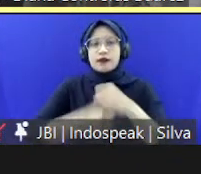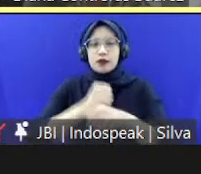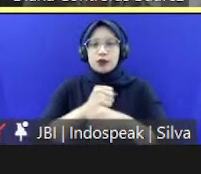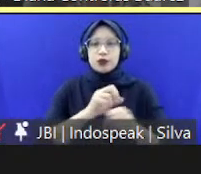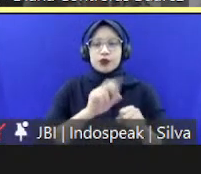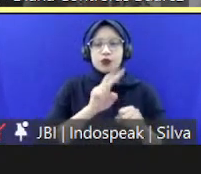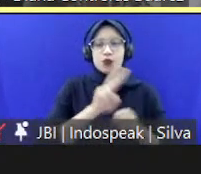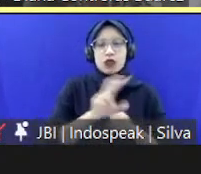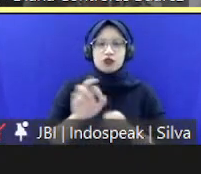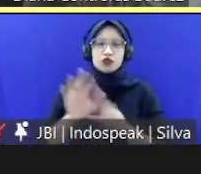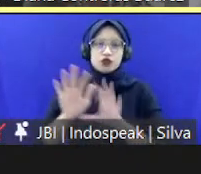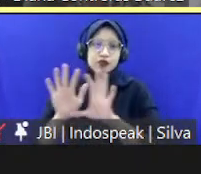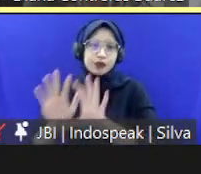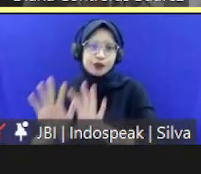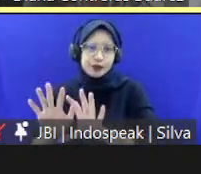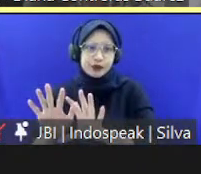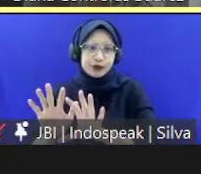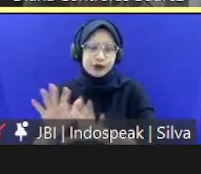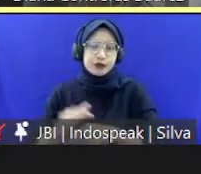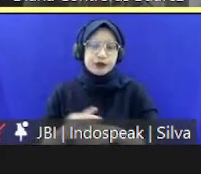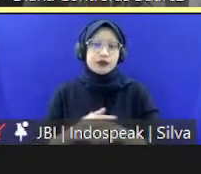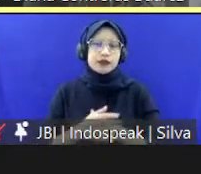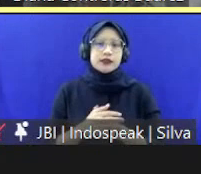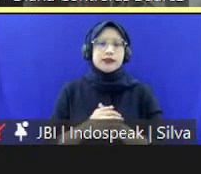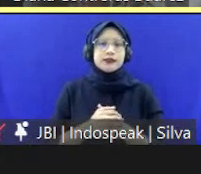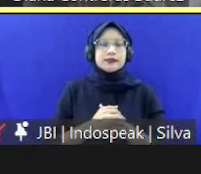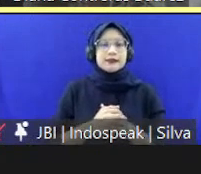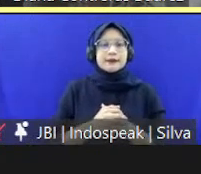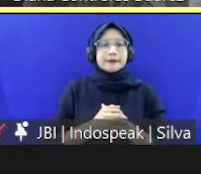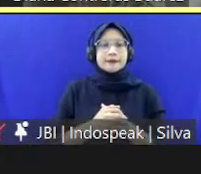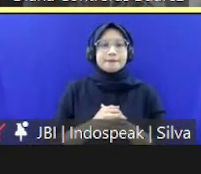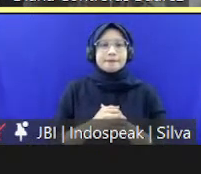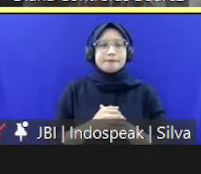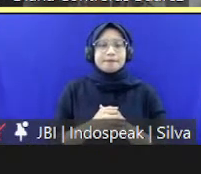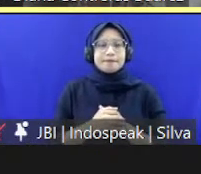model definition was the one implemented following the